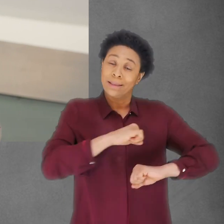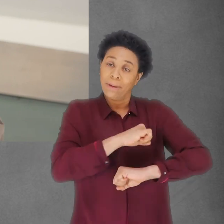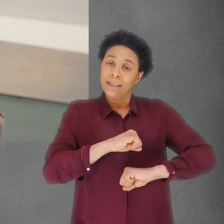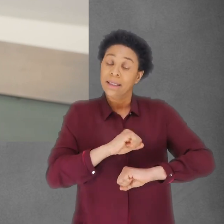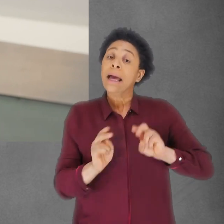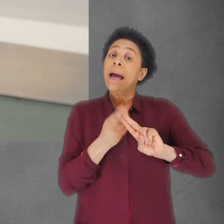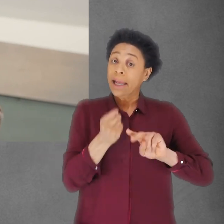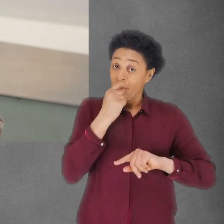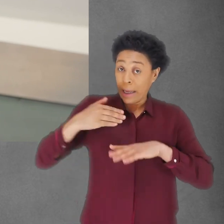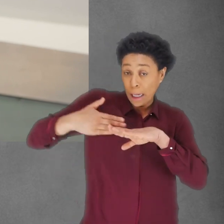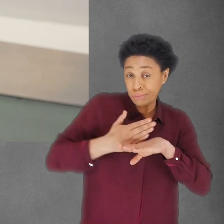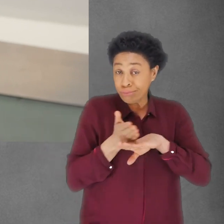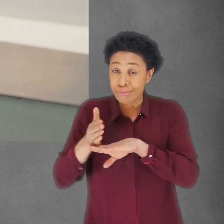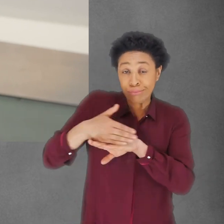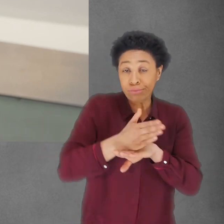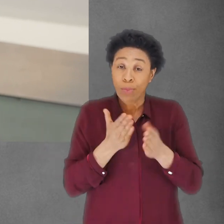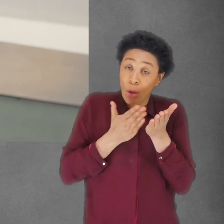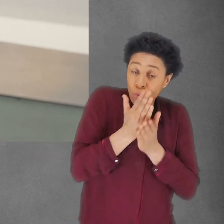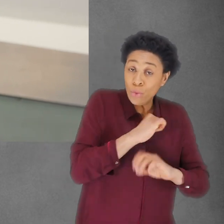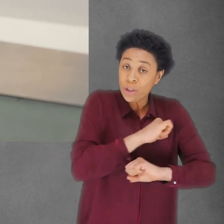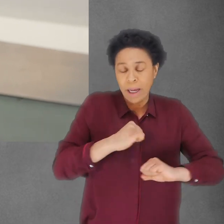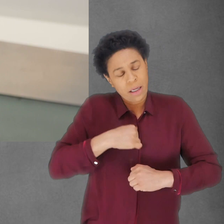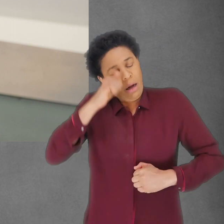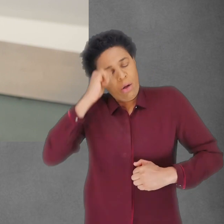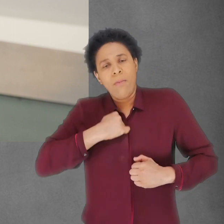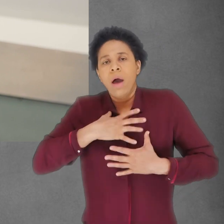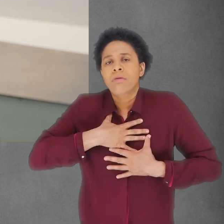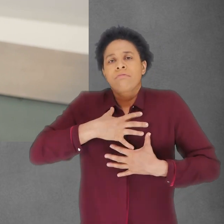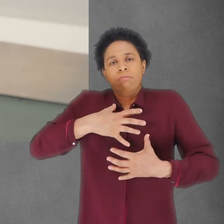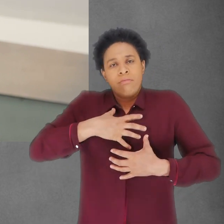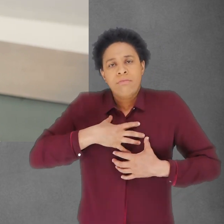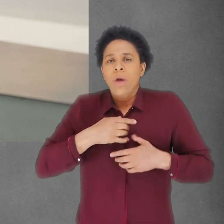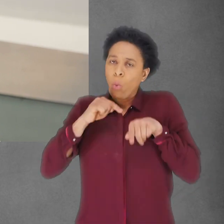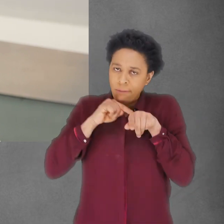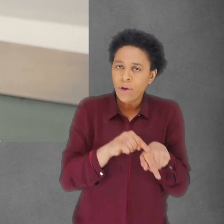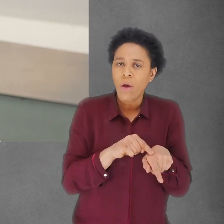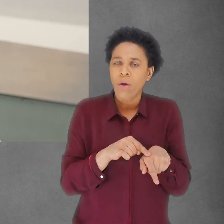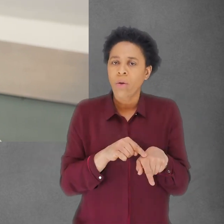follow, right? An embodied experience of the body in real time. So I'm interested in